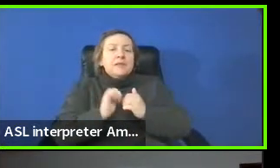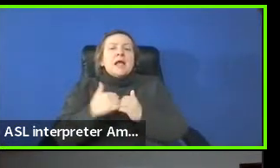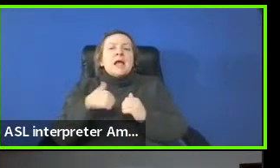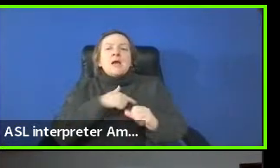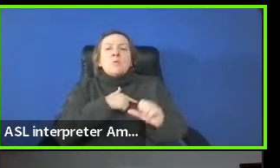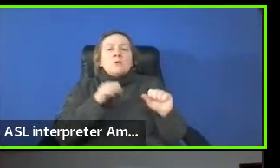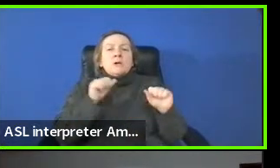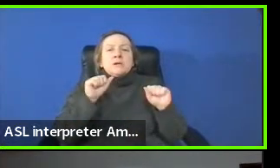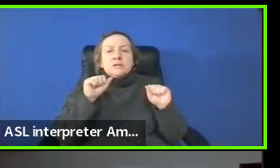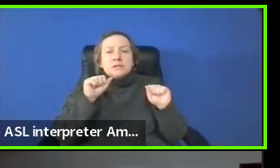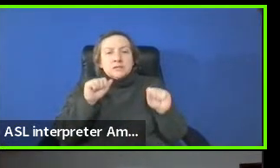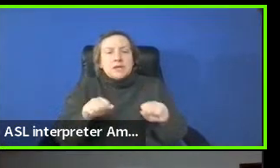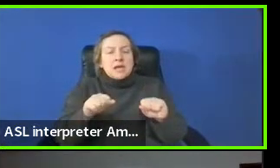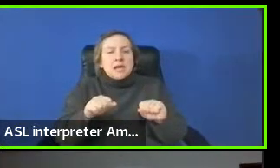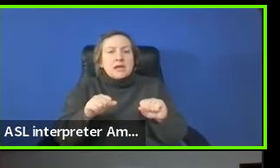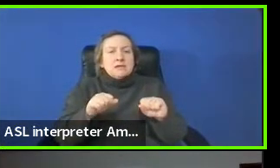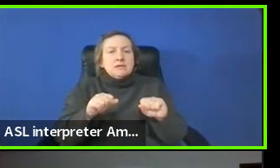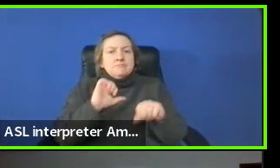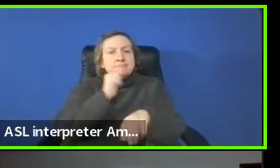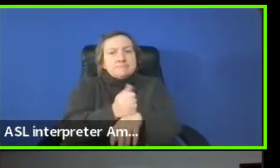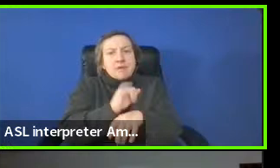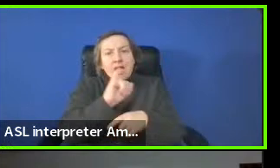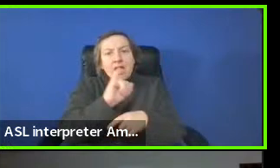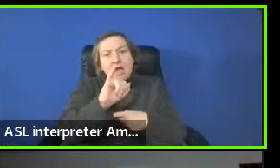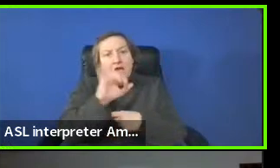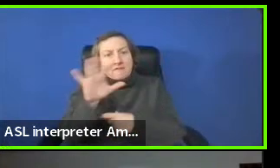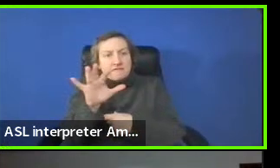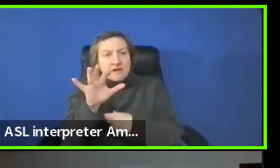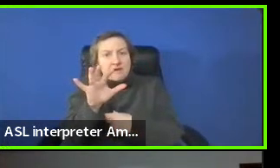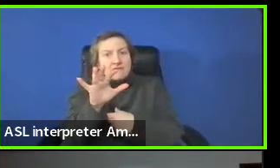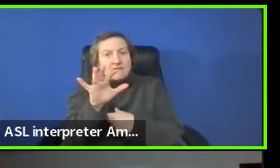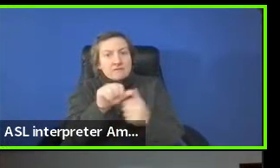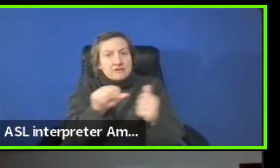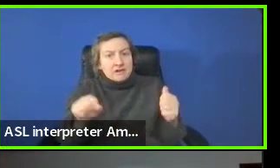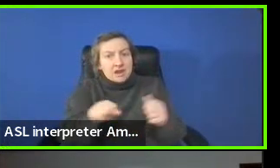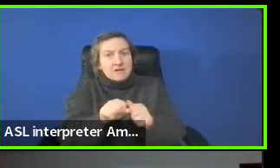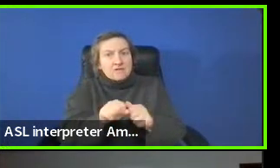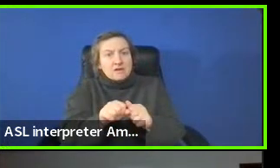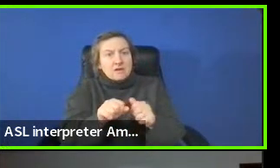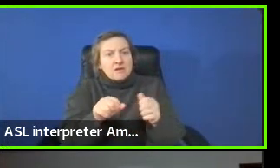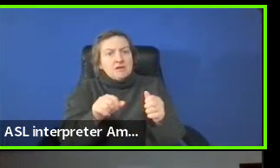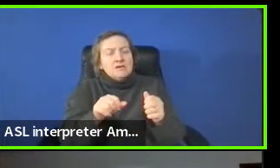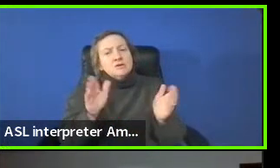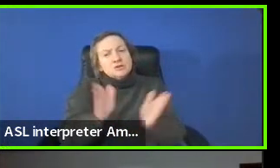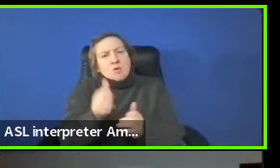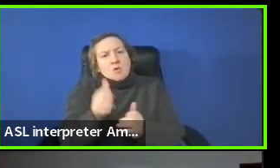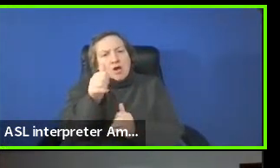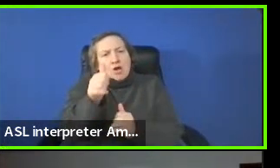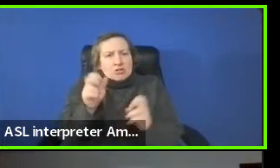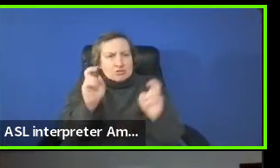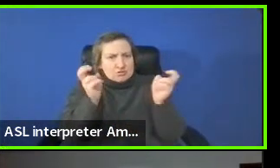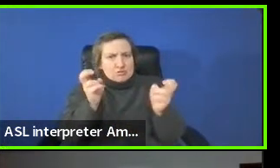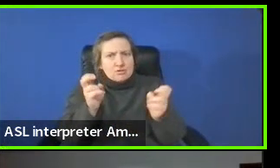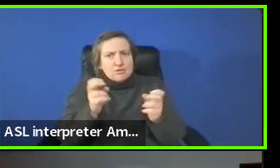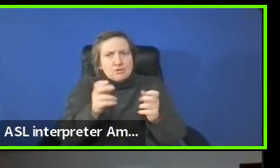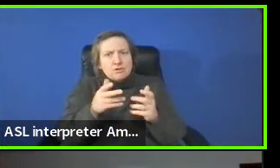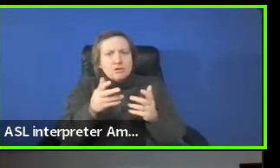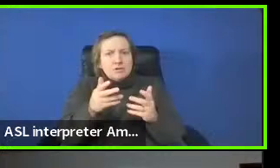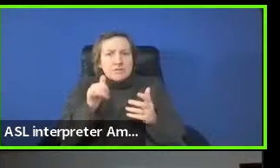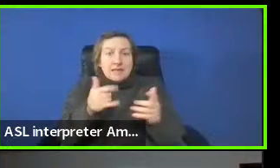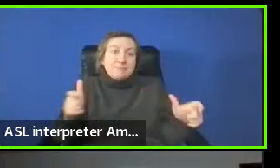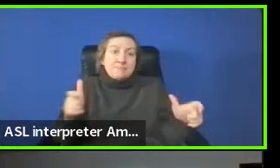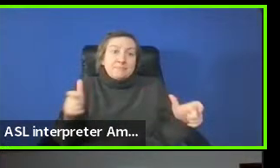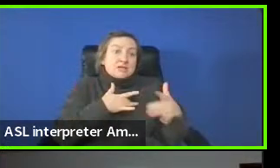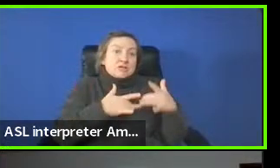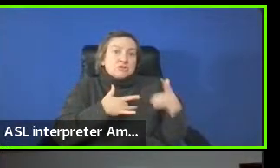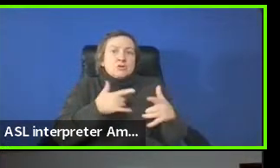the whole I-5 corridor smaller? And I think we heard during the previous planning that was a big concern, how big